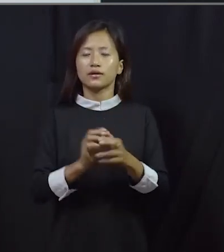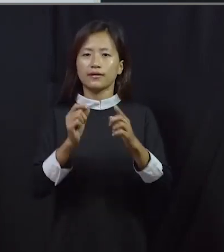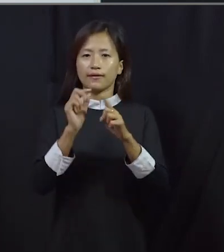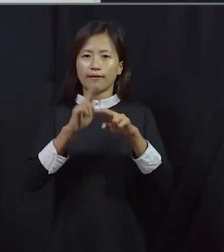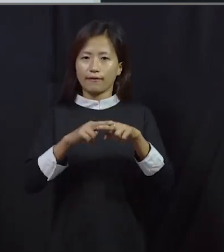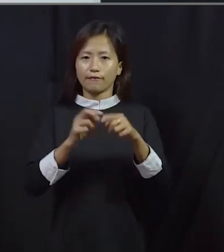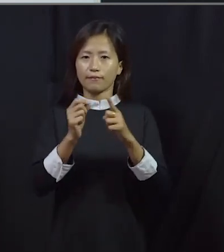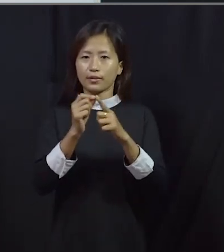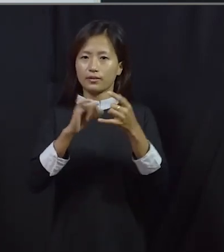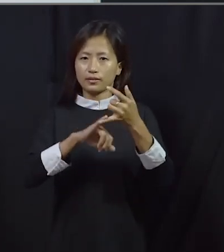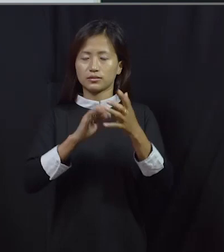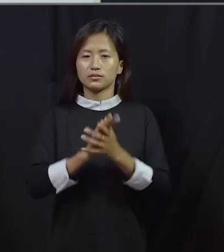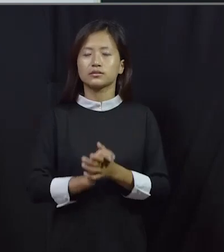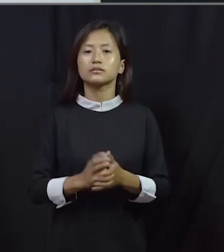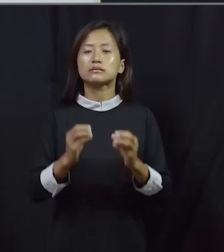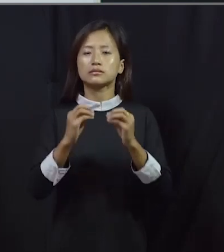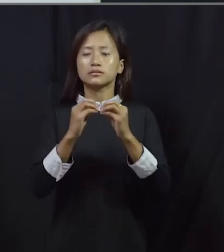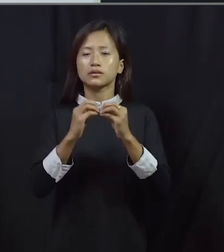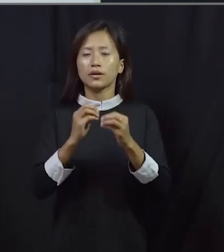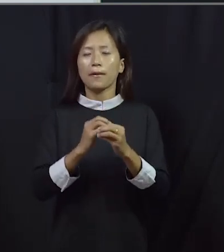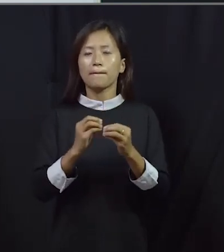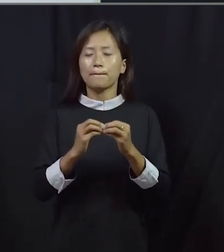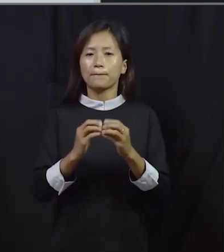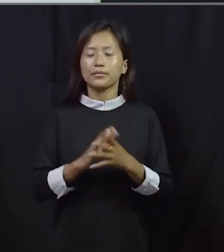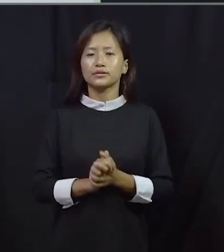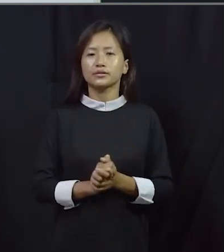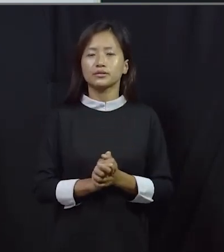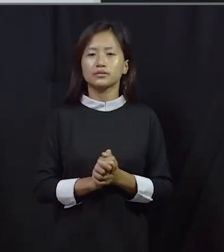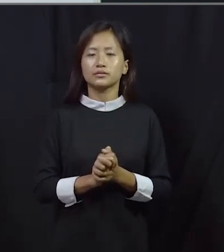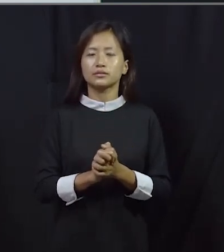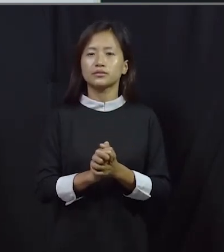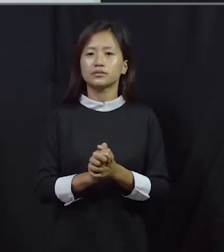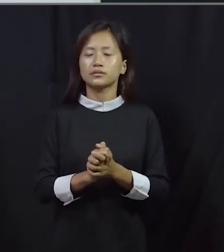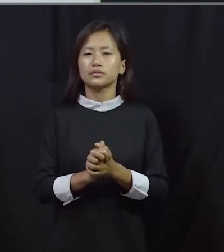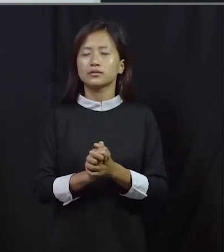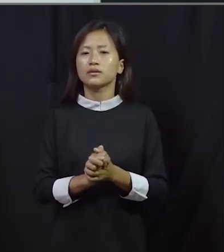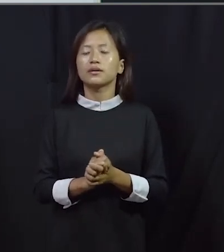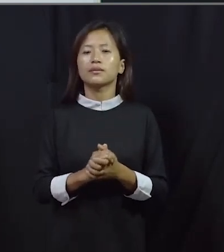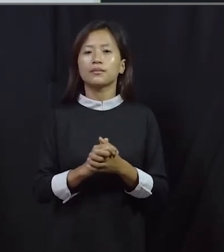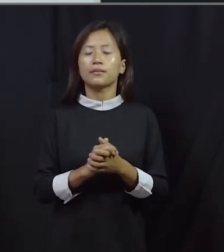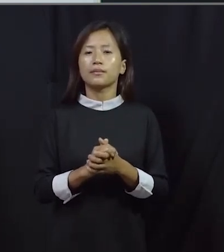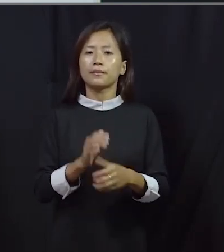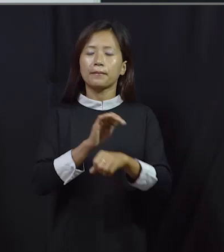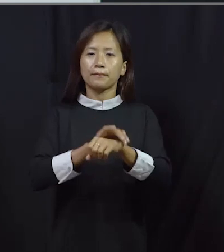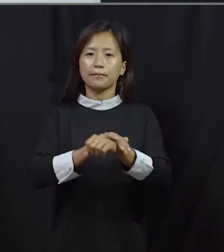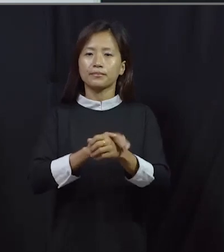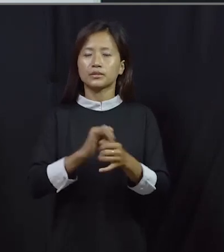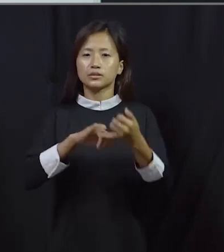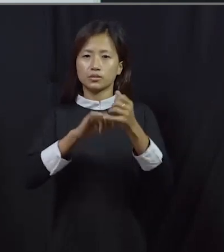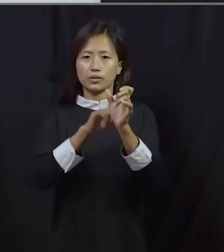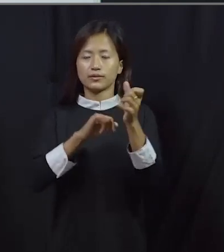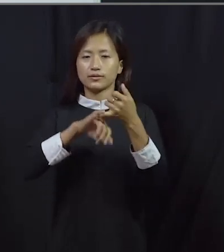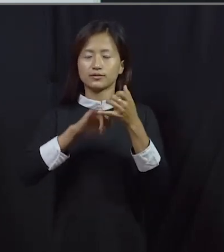FPS. Okay. This is British unit. What kind of unit? It is generally what? British system